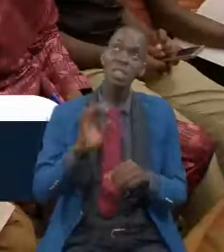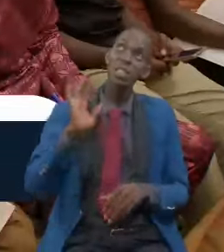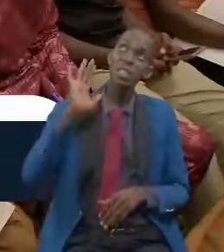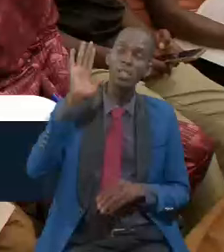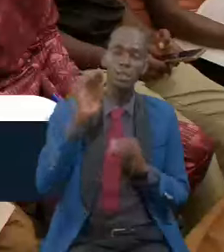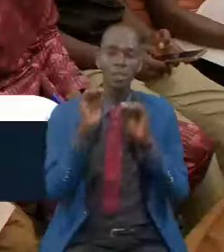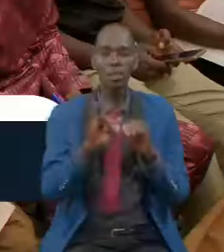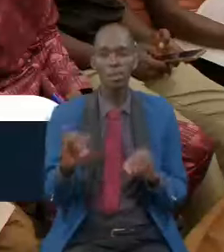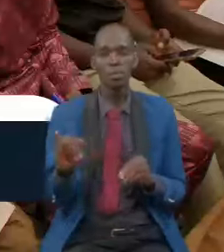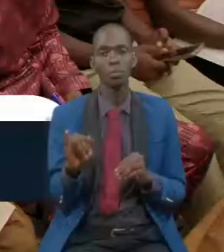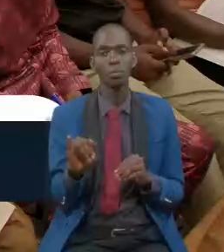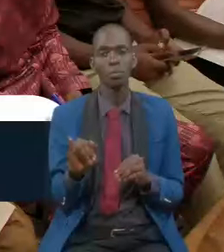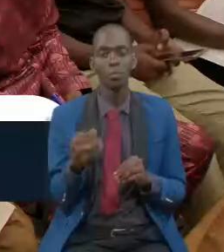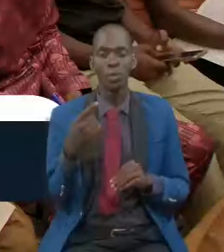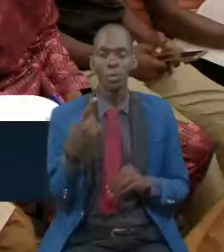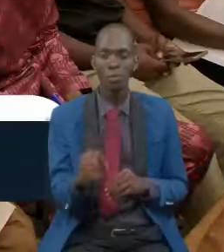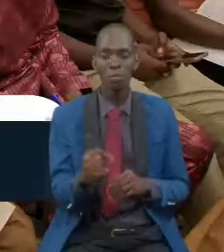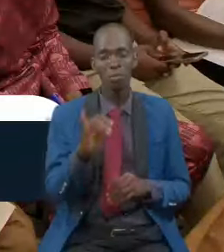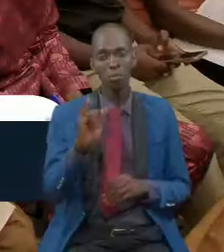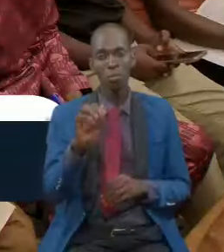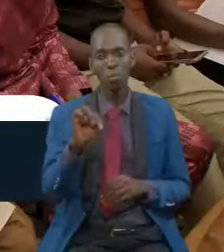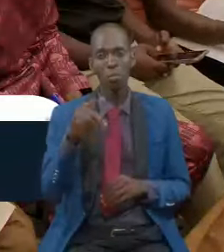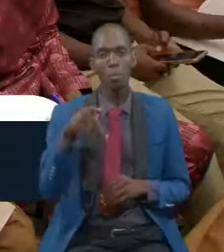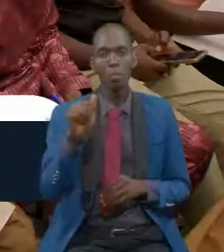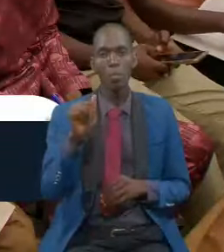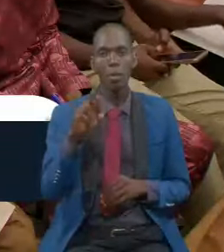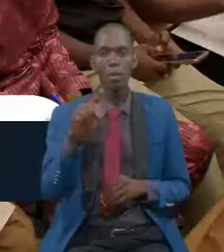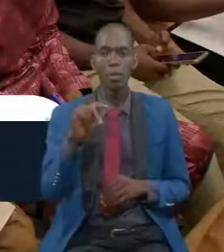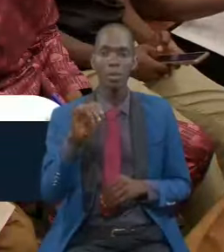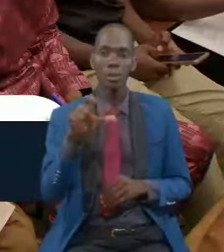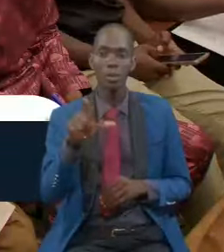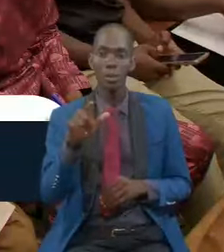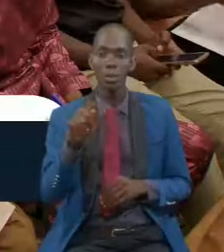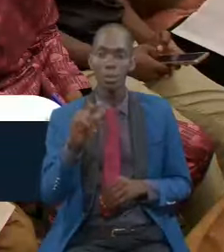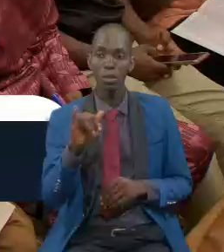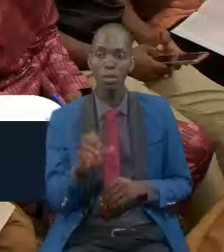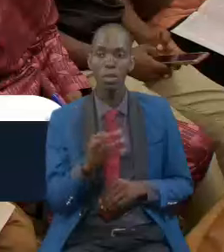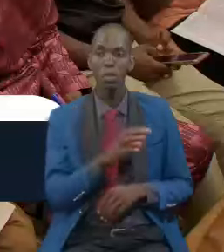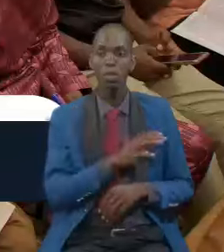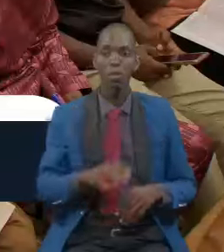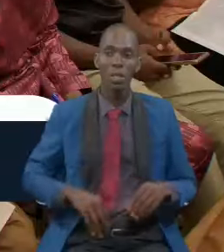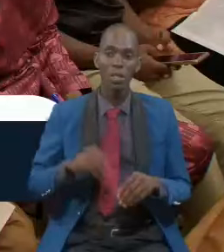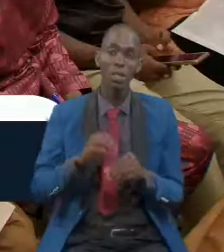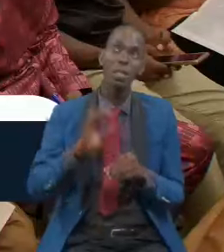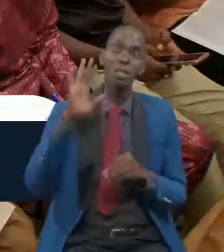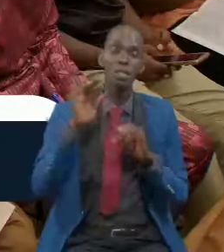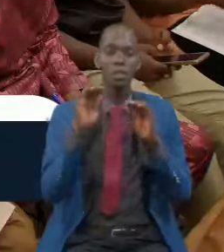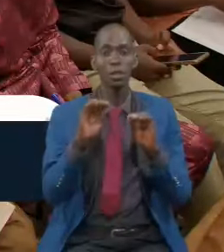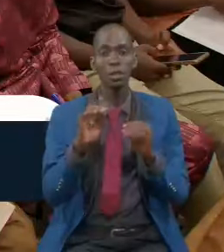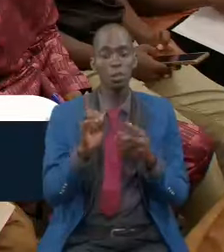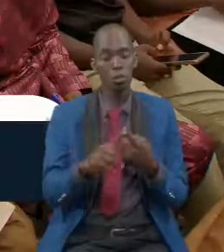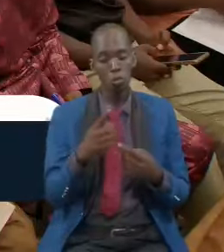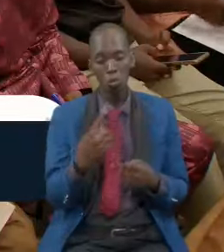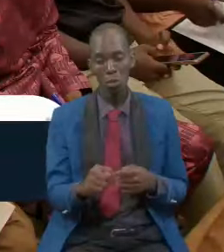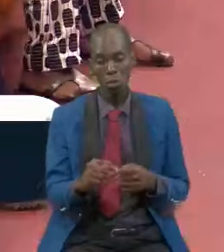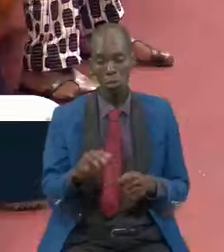impartiality of Christ in his teaching. To the young, to the old, impartial. To the